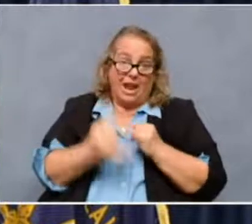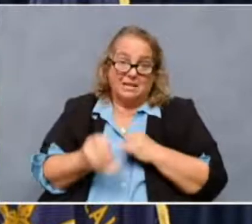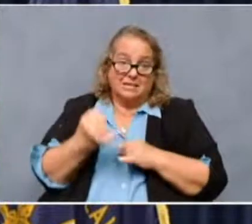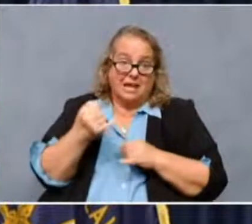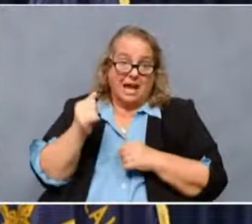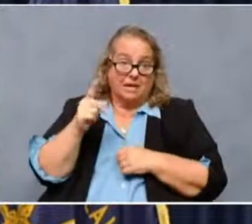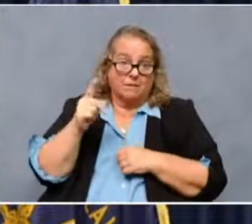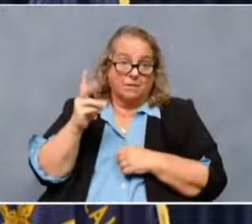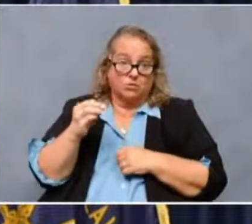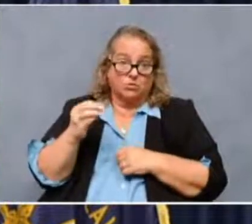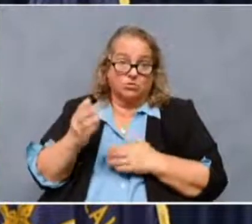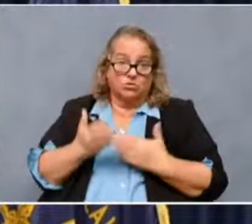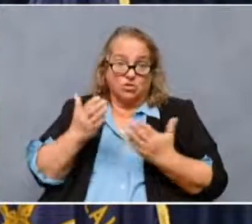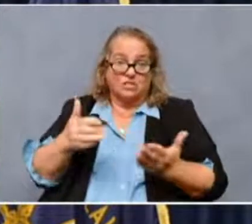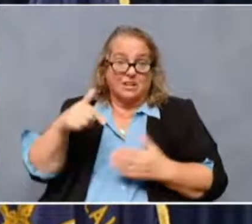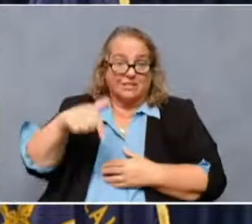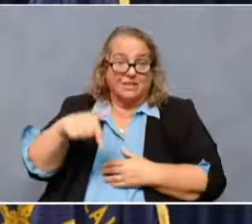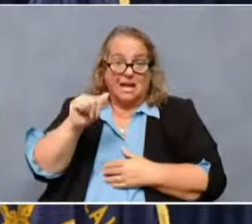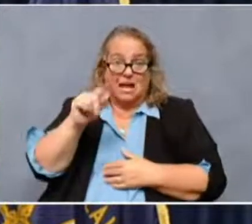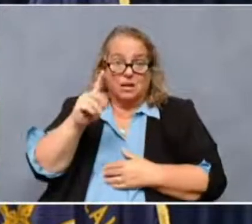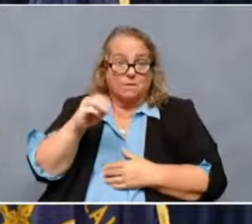this administration isn't transparent,